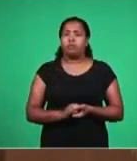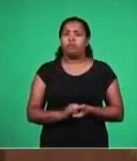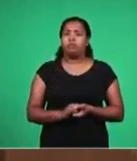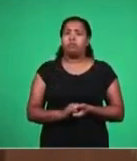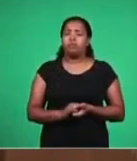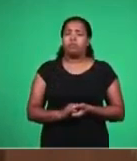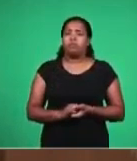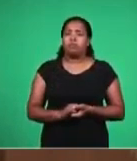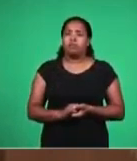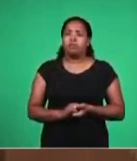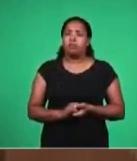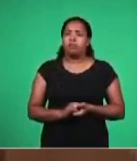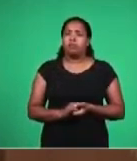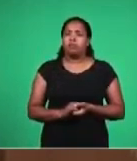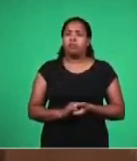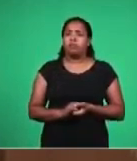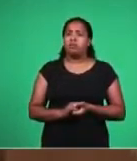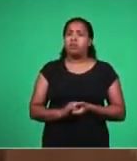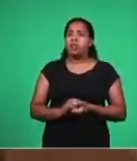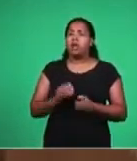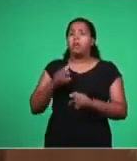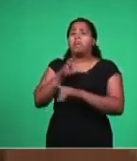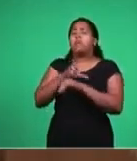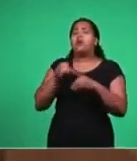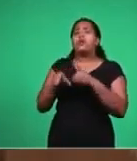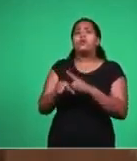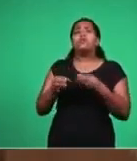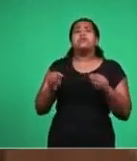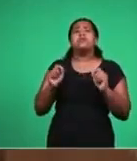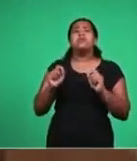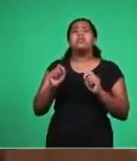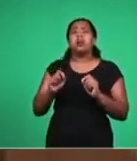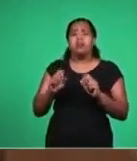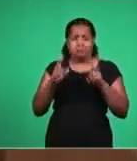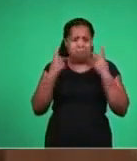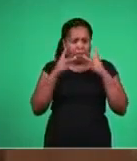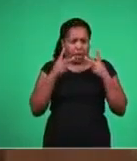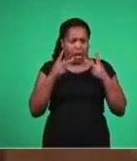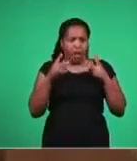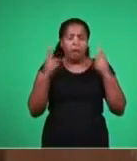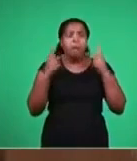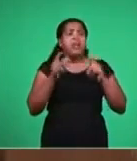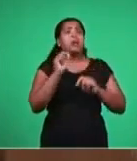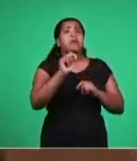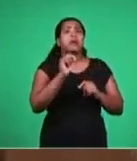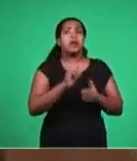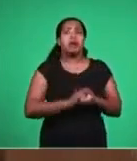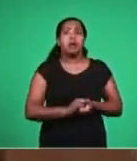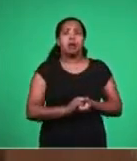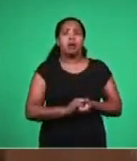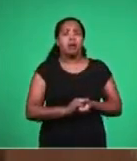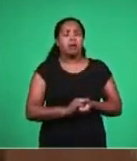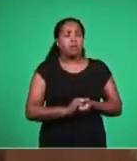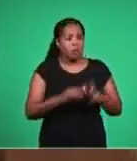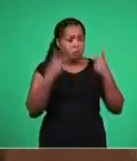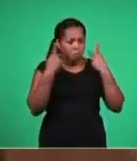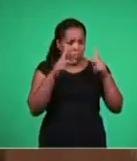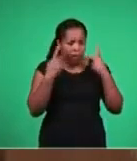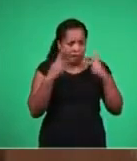And they're gonna miss the church. Wow, miss the church. And whose fault is that? We can preach.